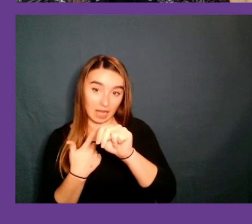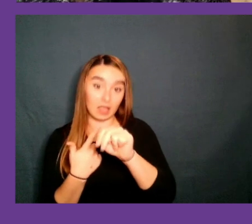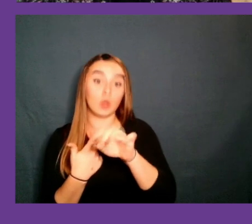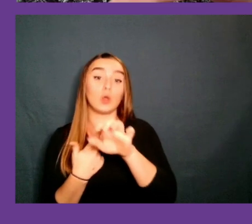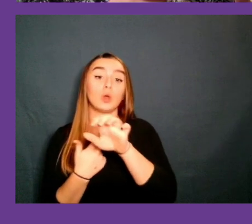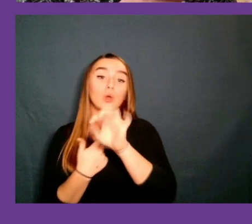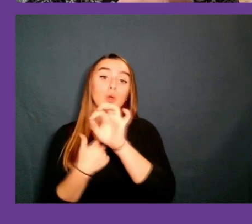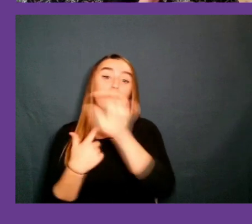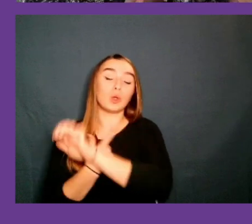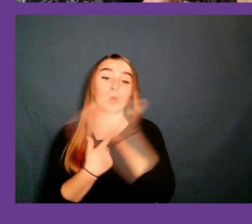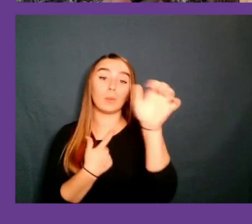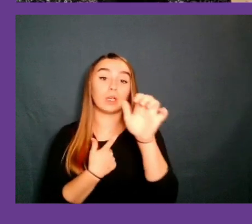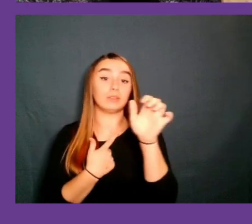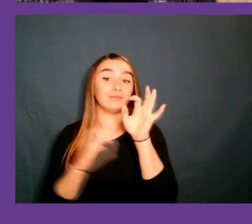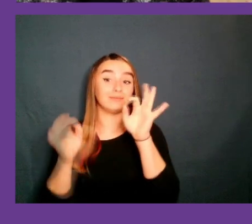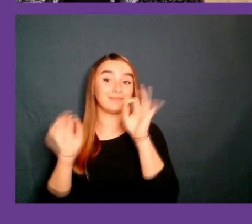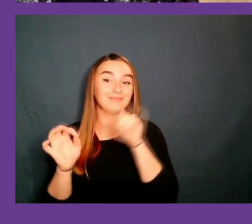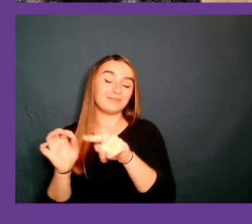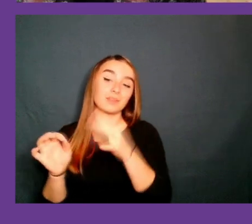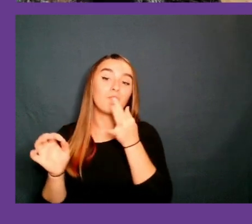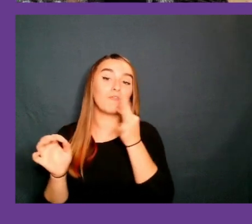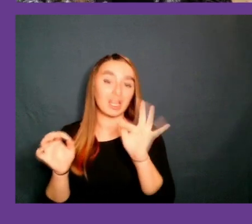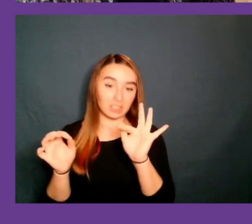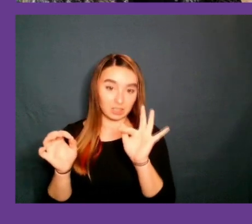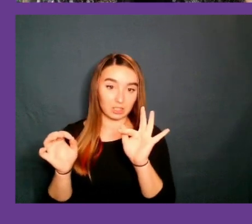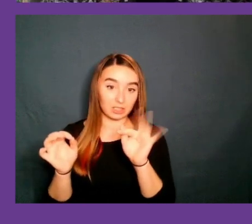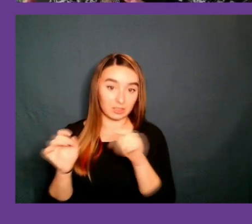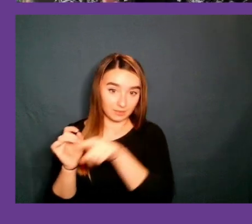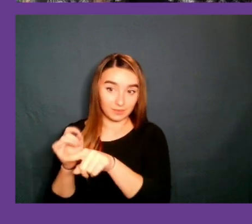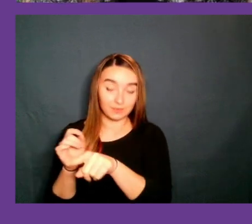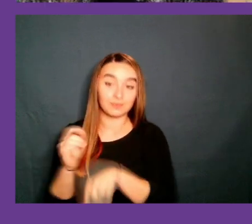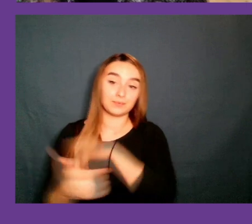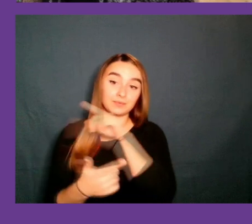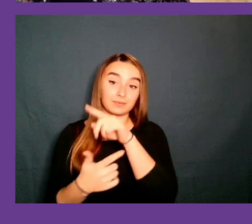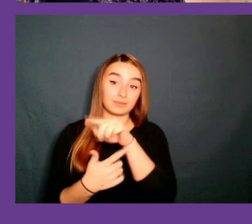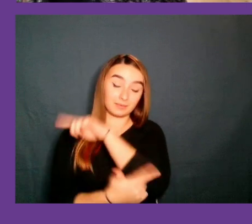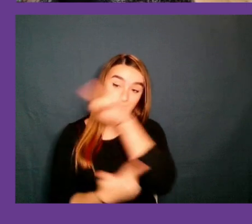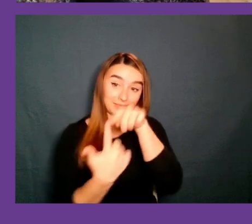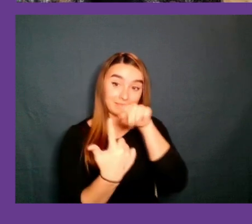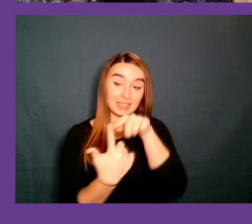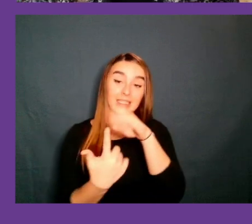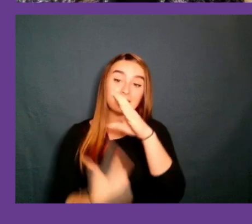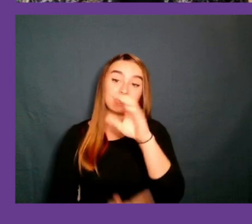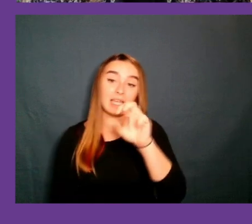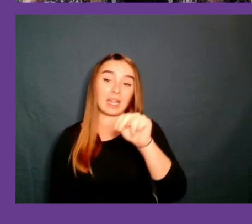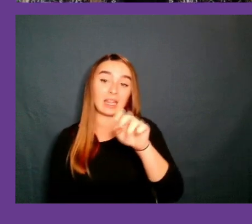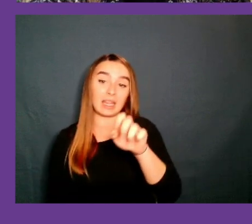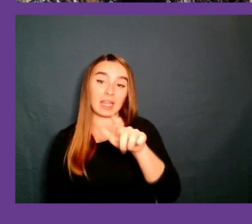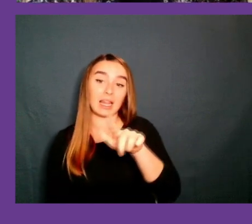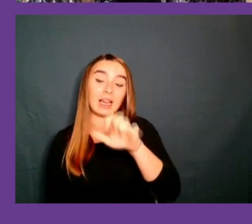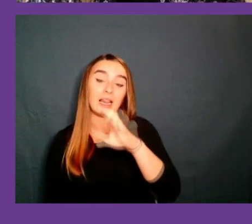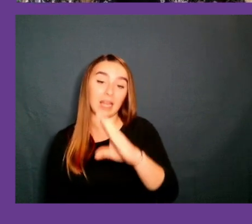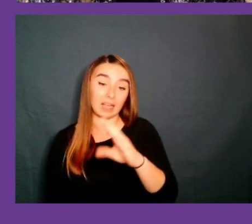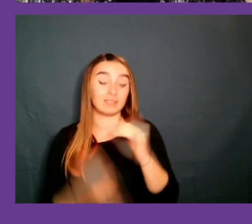for Standardization, but with the French acronym, and then CENELEC, which is the Electrotechnical European Standardization